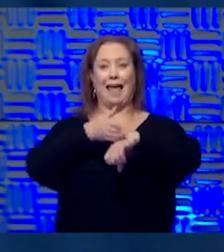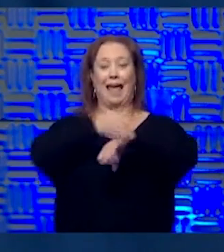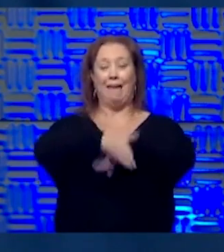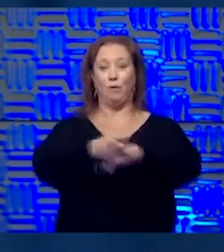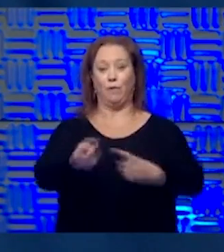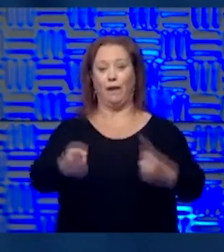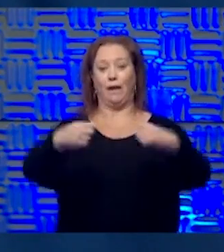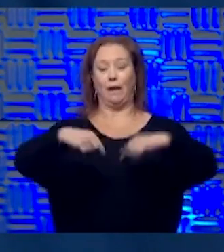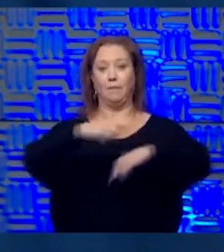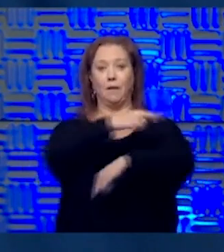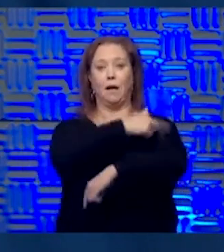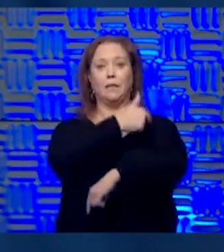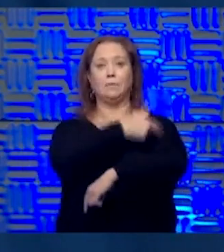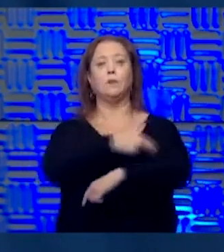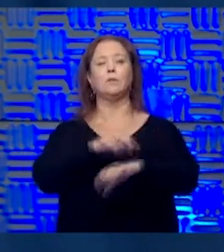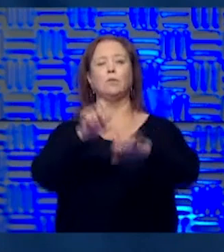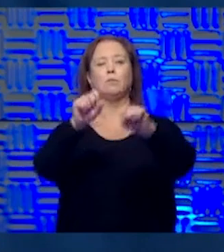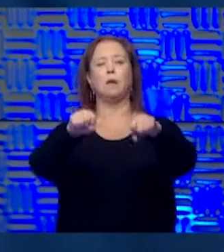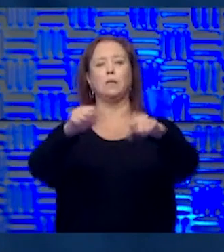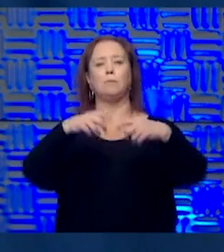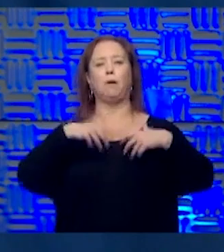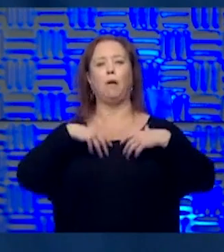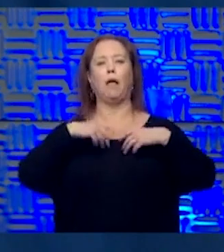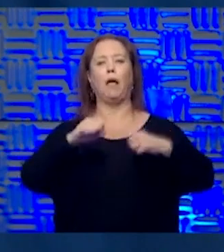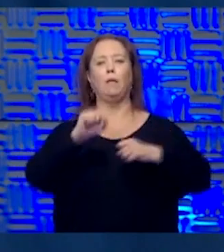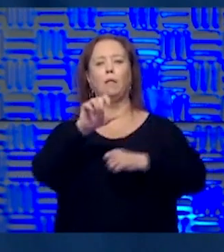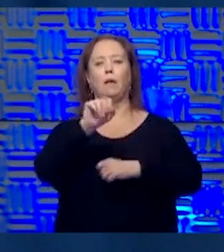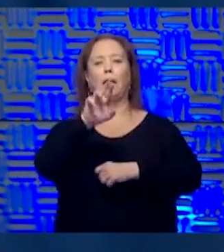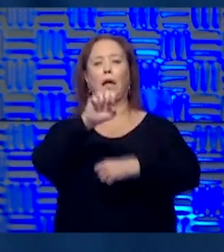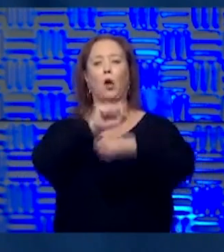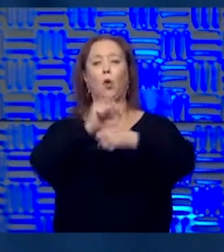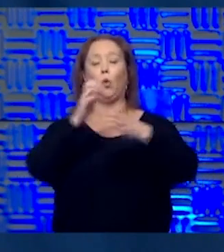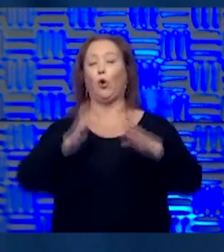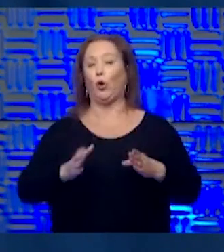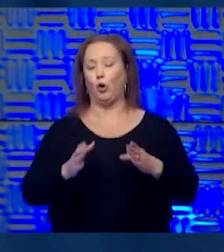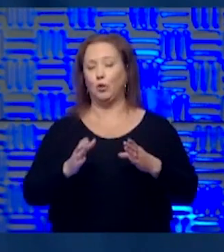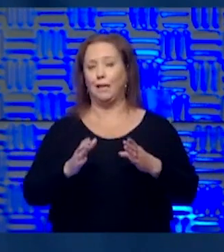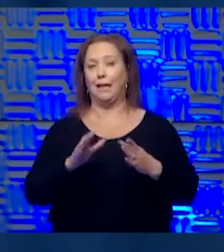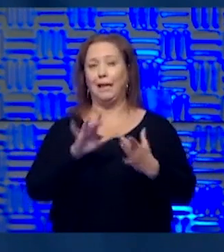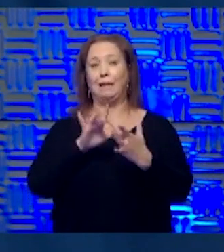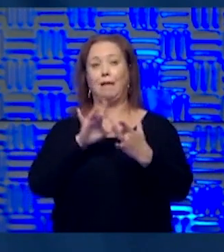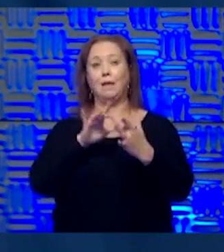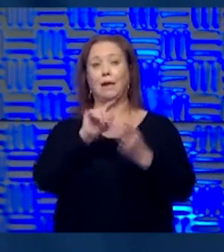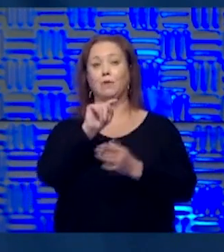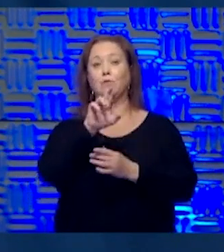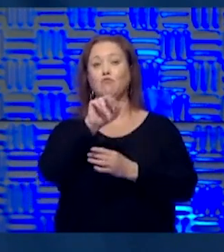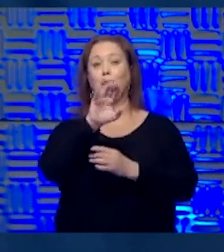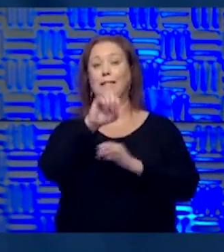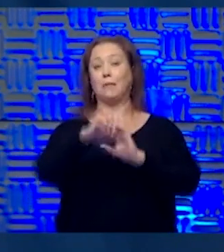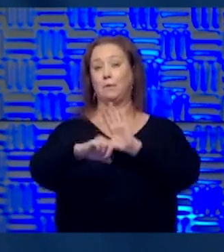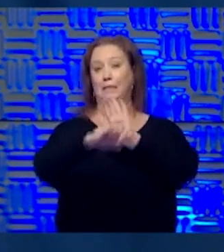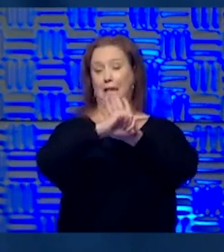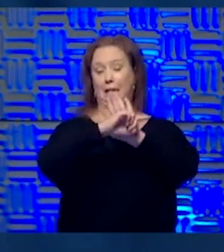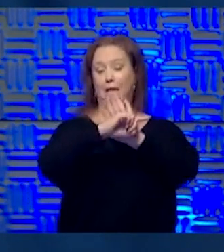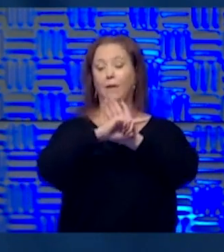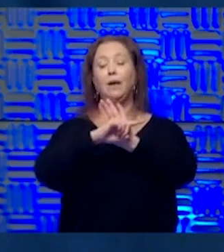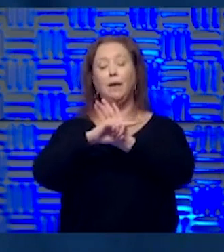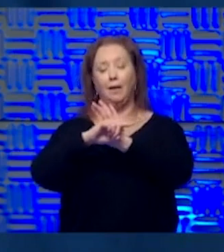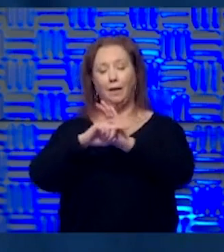admission because there were some possible healthcare worker exposures. That contact tracing was negative. And as far as healthcare